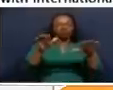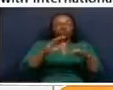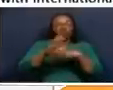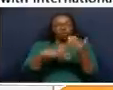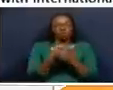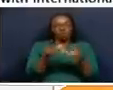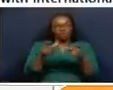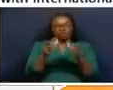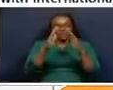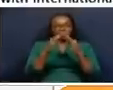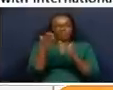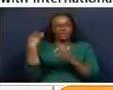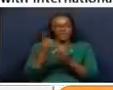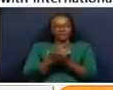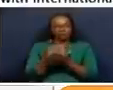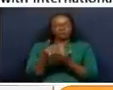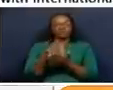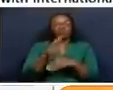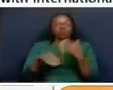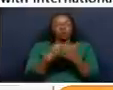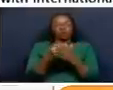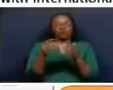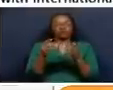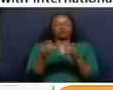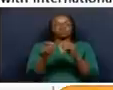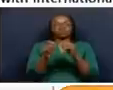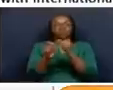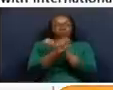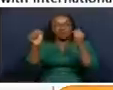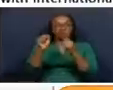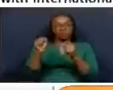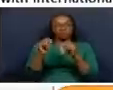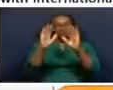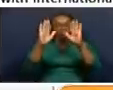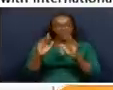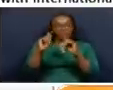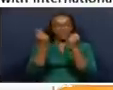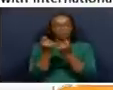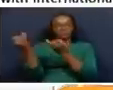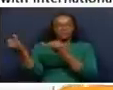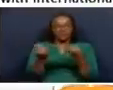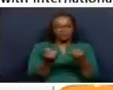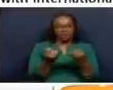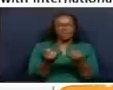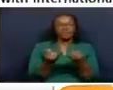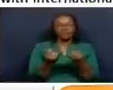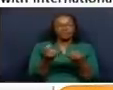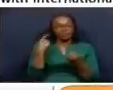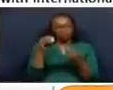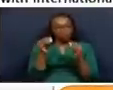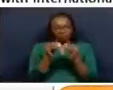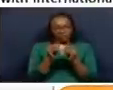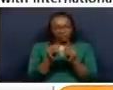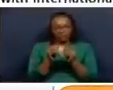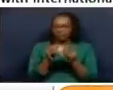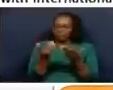week, all presidential campaign teams were invited for a pre-debate briefing in line with our guidelines. Come on, the way, guys. Are you surprised at